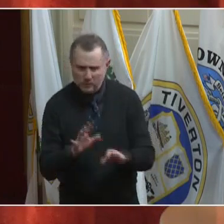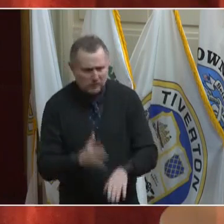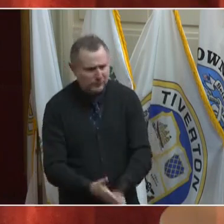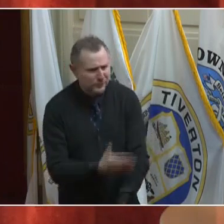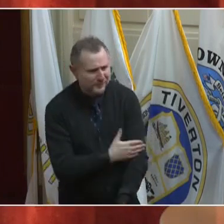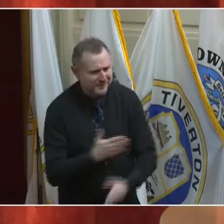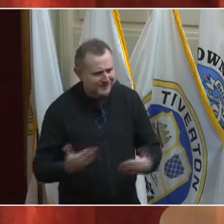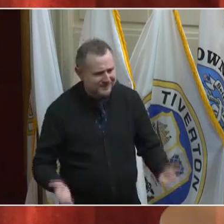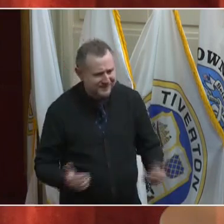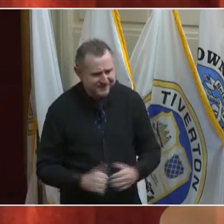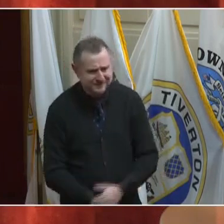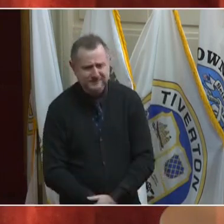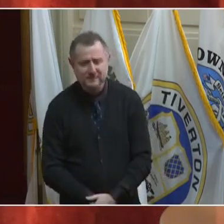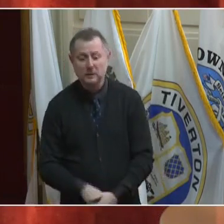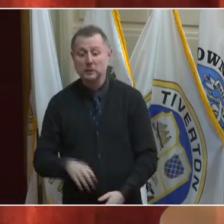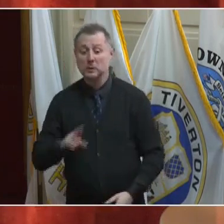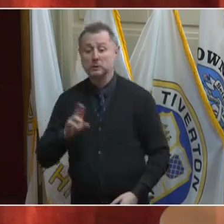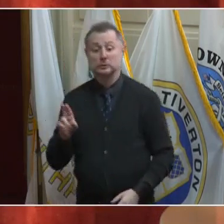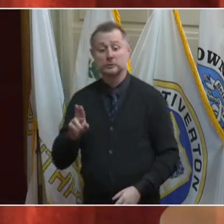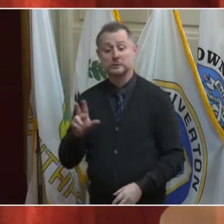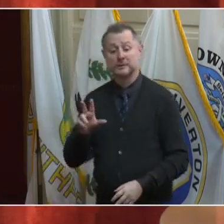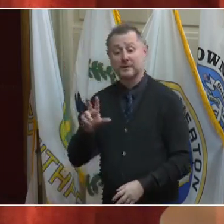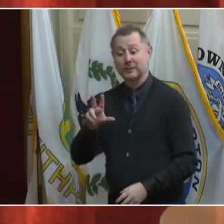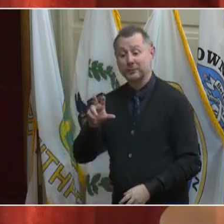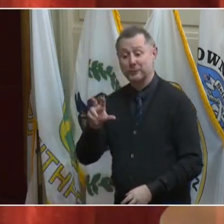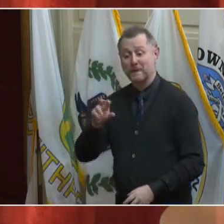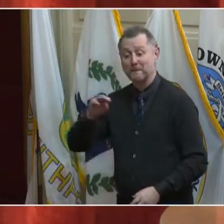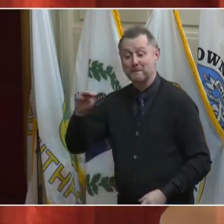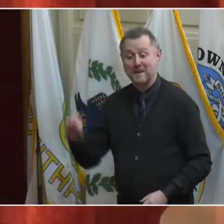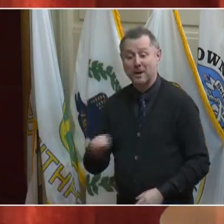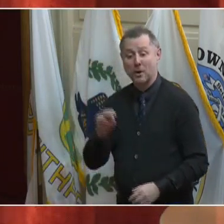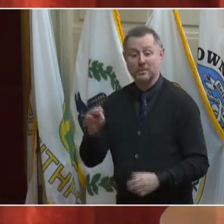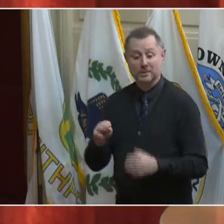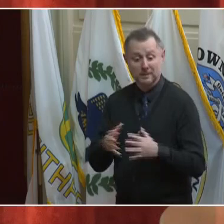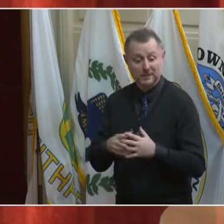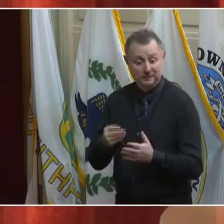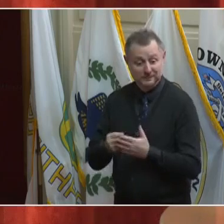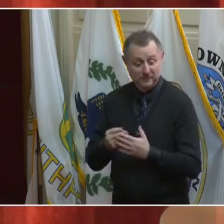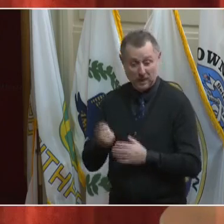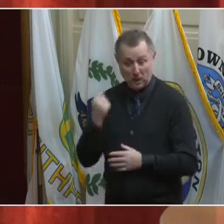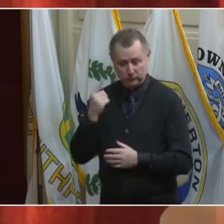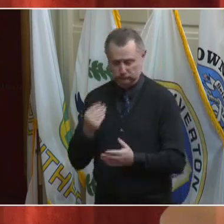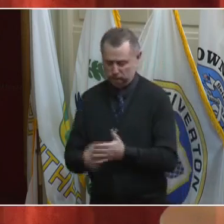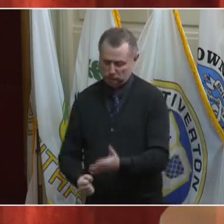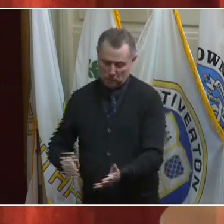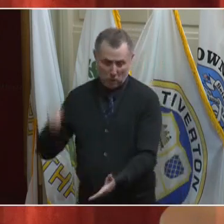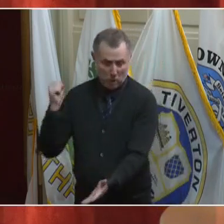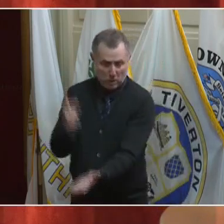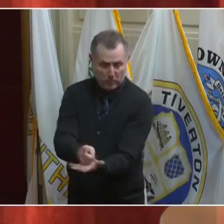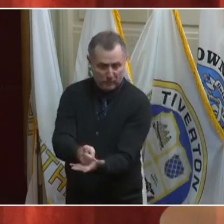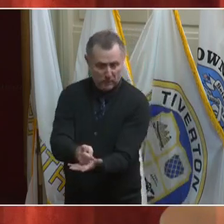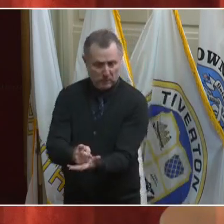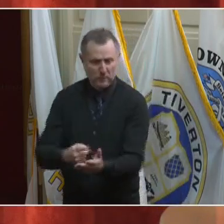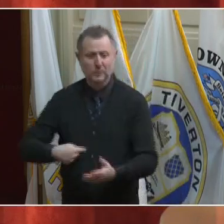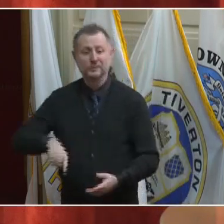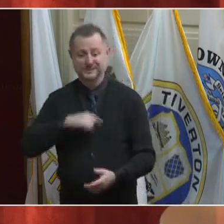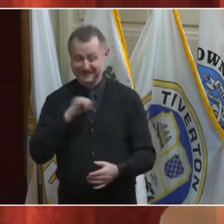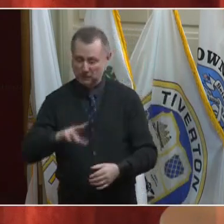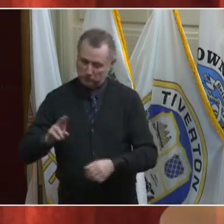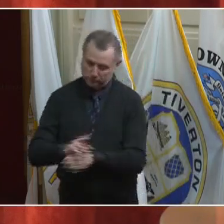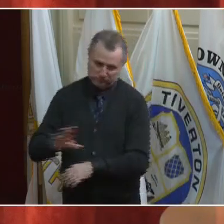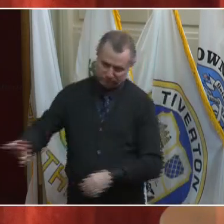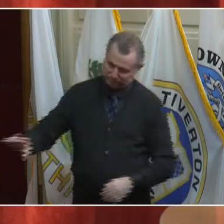the $300 million that was approved last year by the voters and supplemented in our budget to deliver for